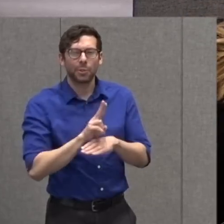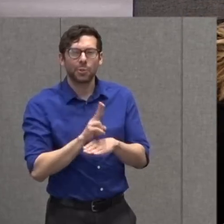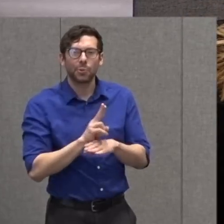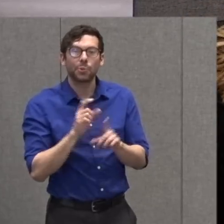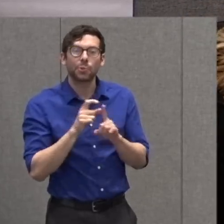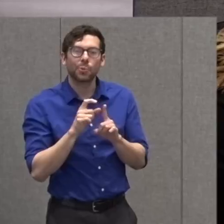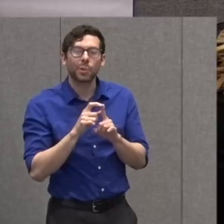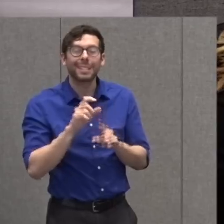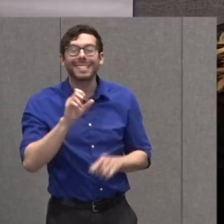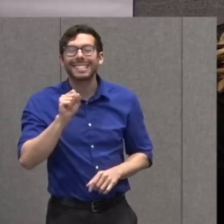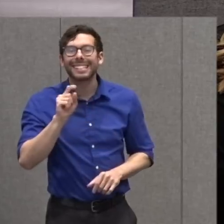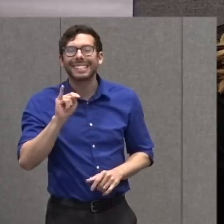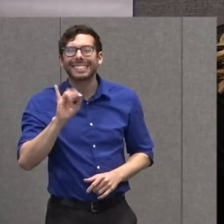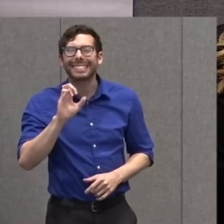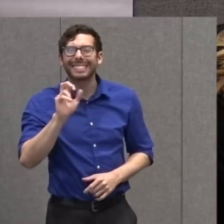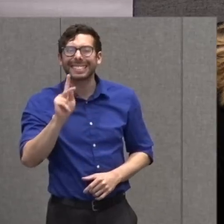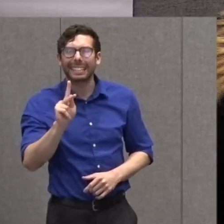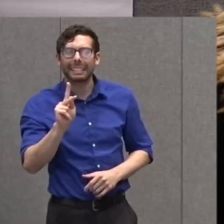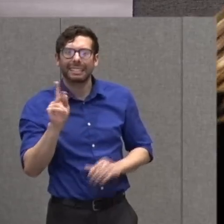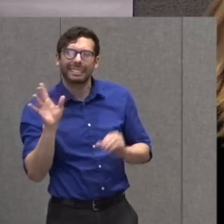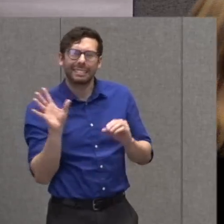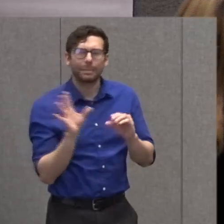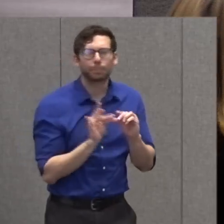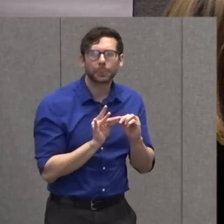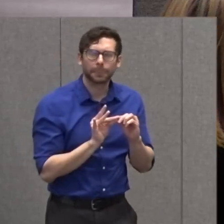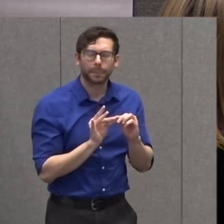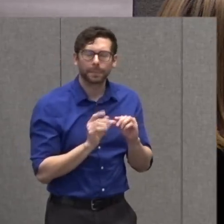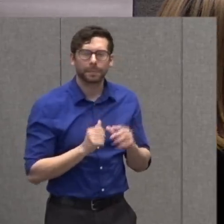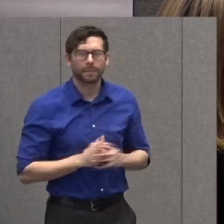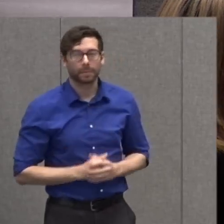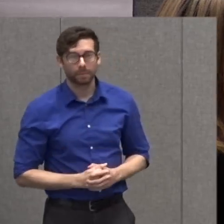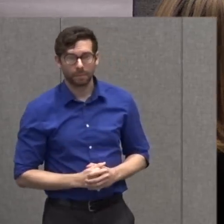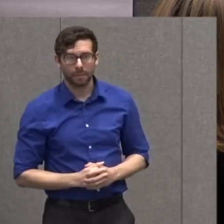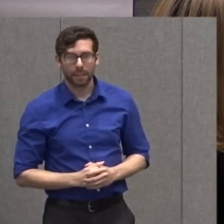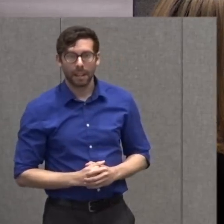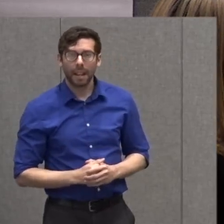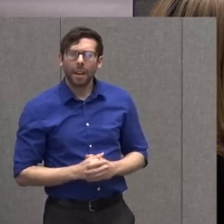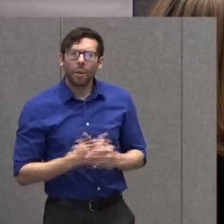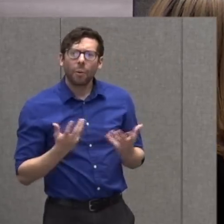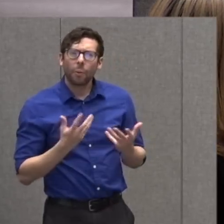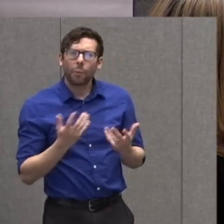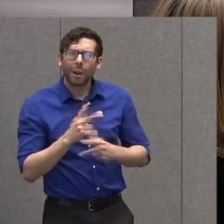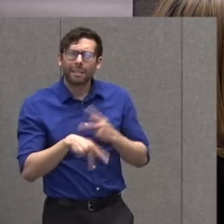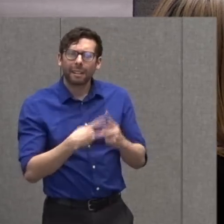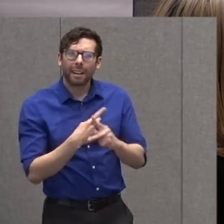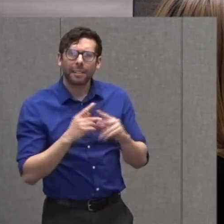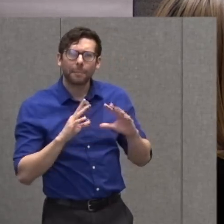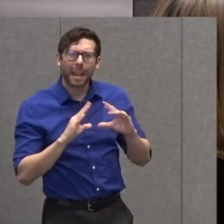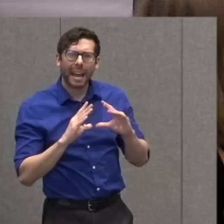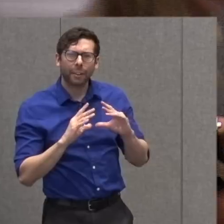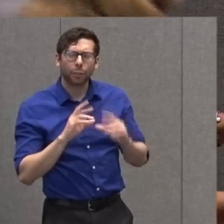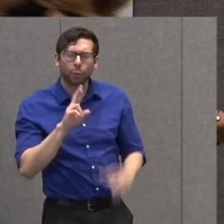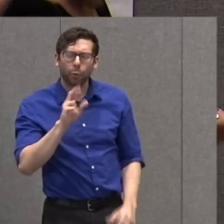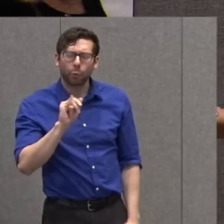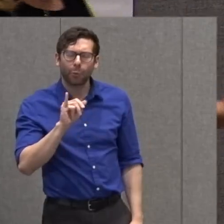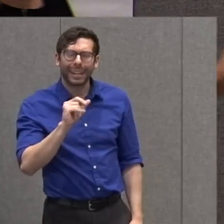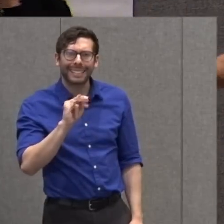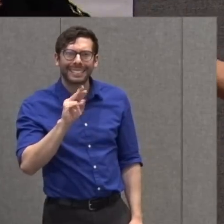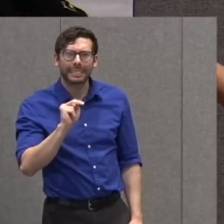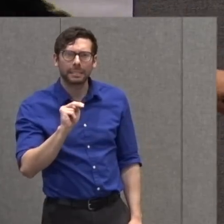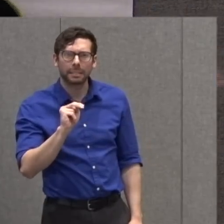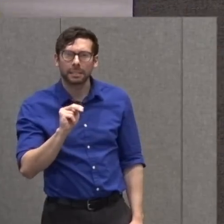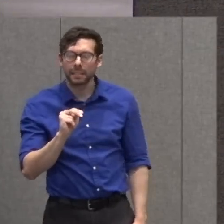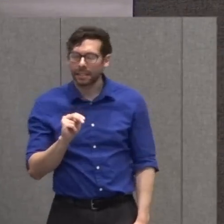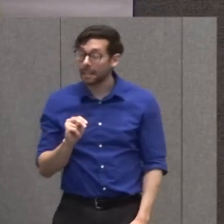Sticking to the raisins. And what form of matter were the raisins? The raisins were solids. That's right.